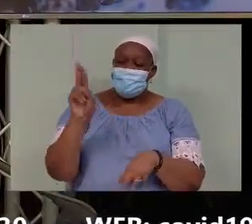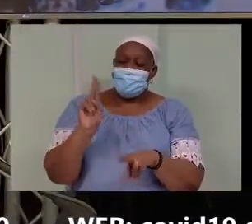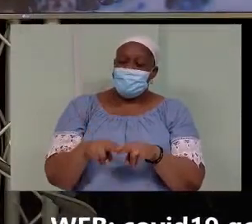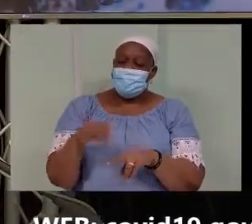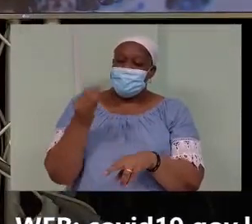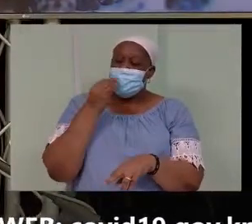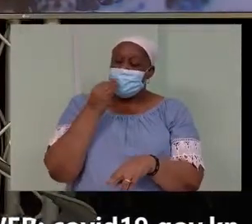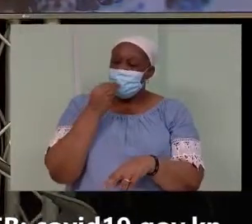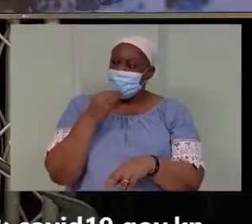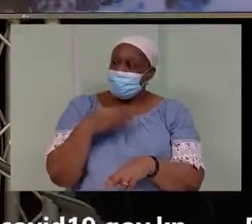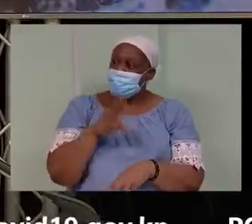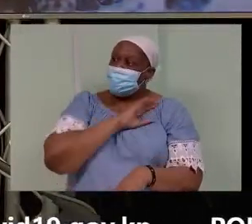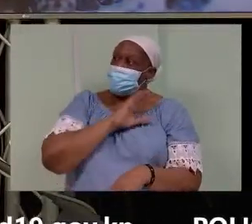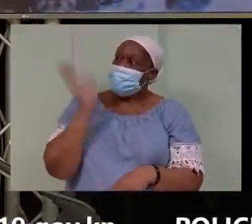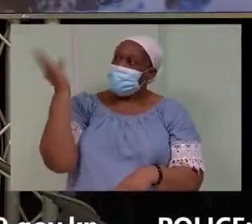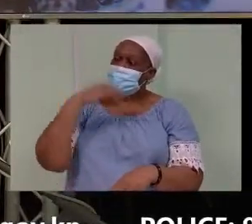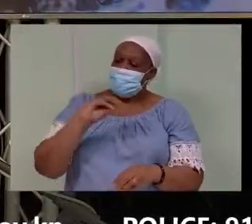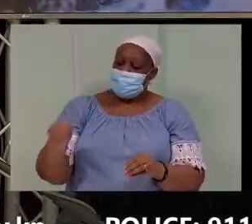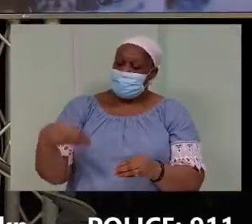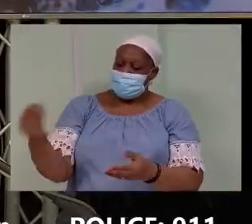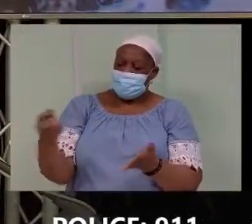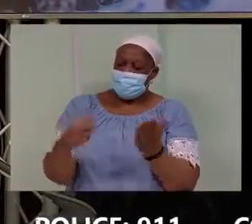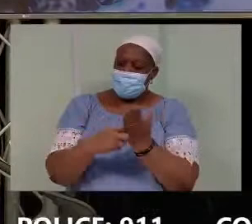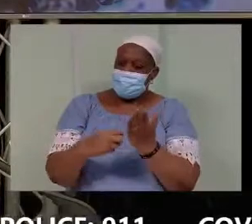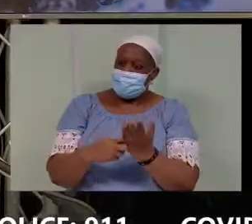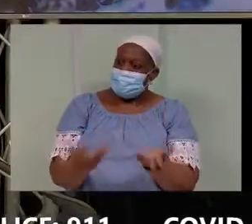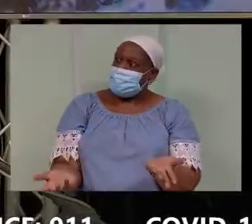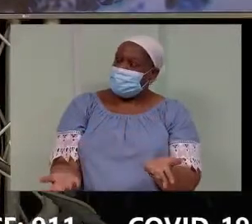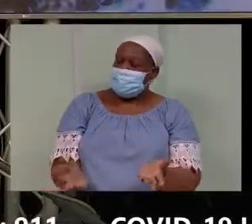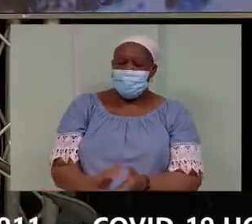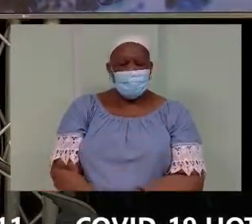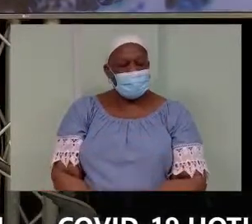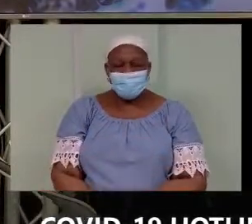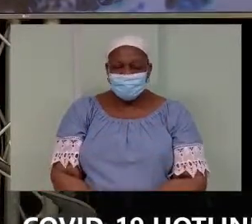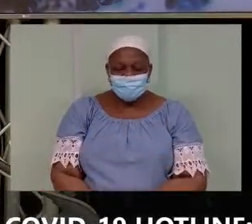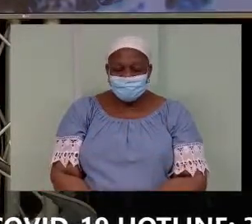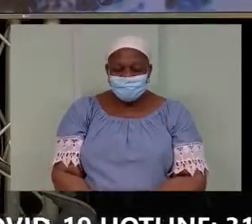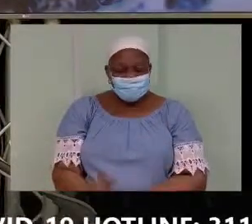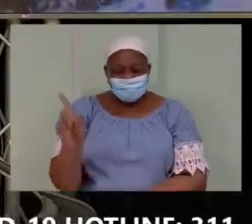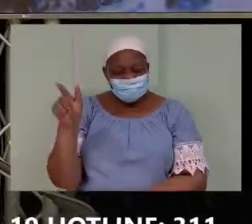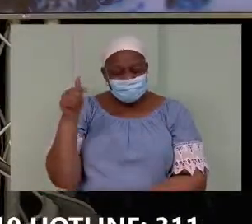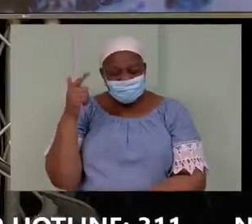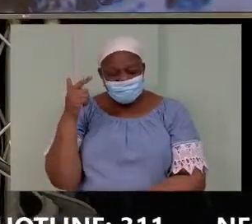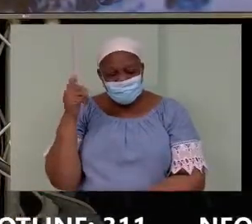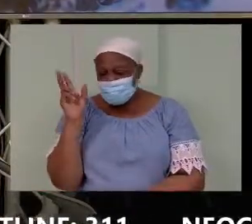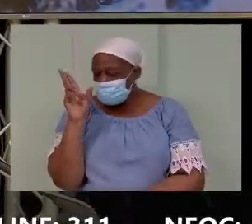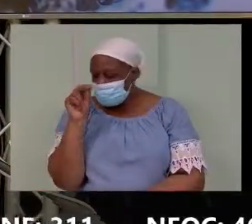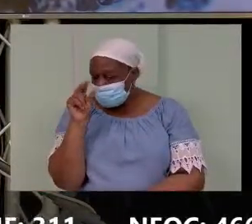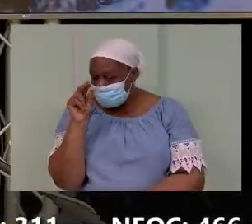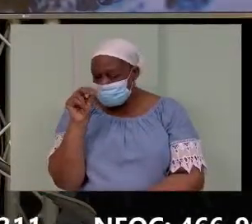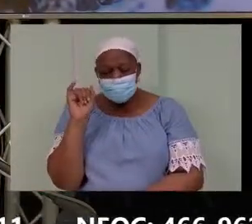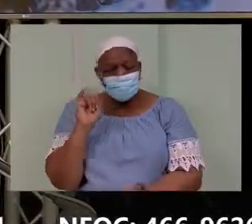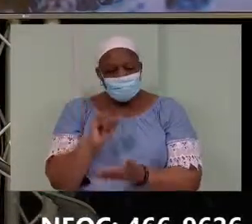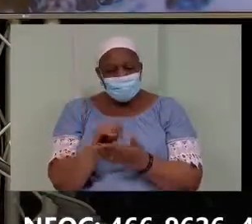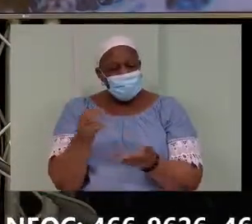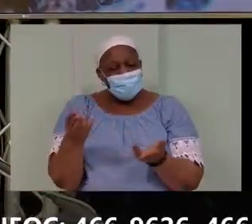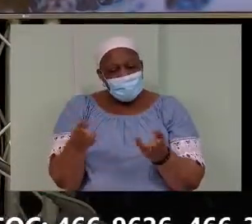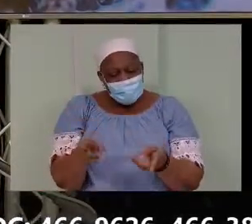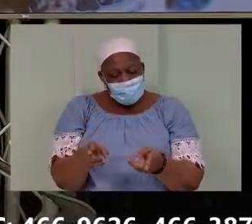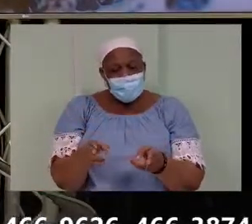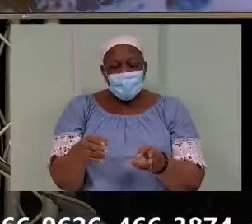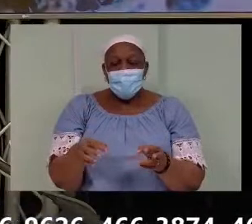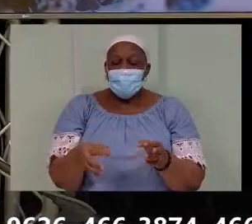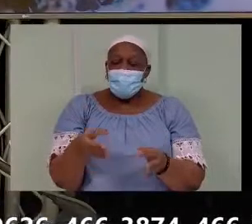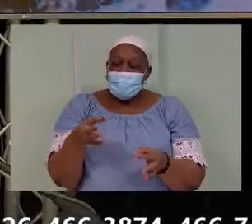to every single person they see without a mask. They will assess the situation, and the Cromman himself